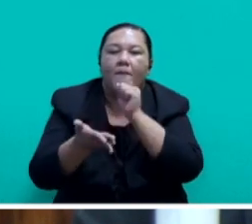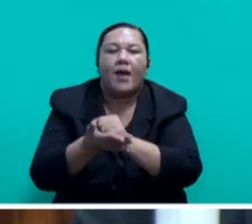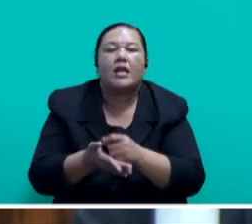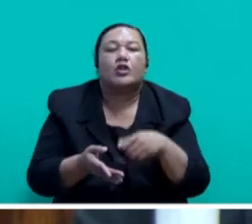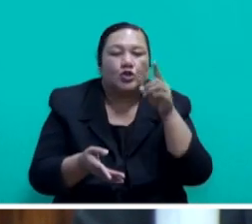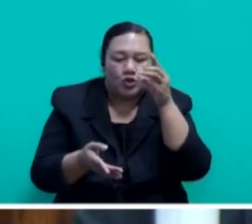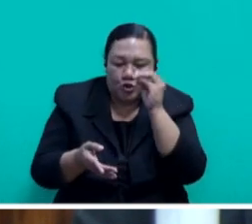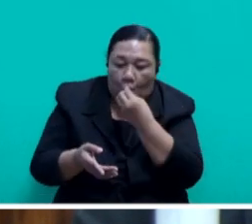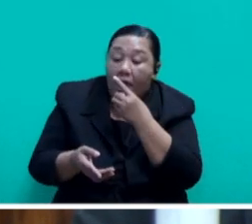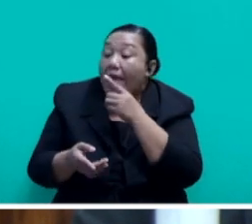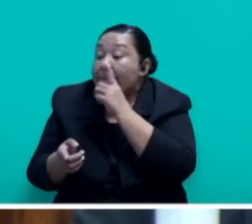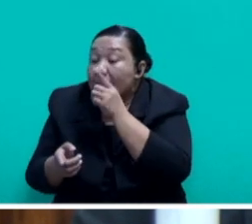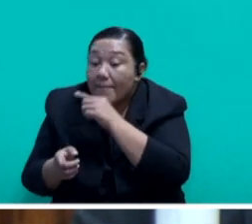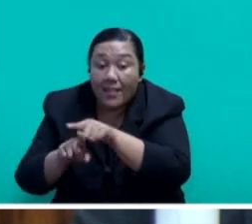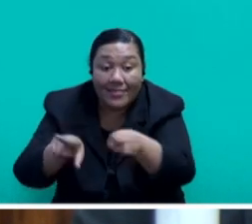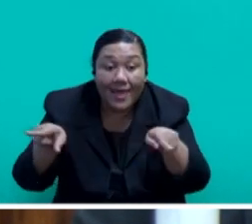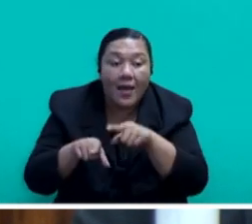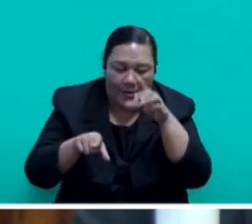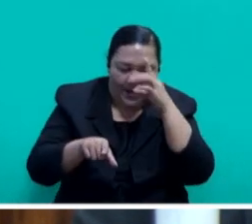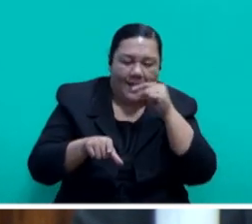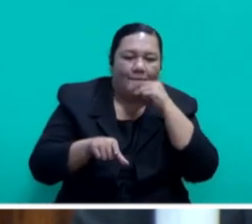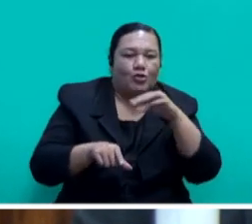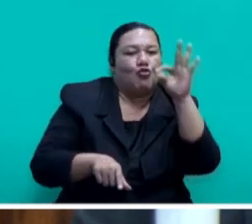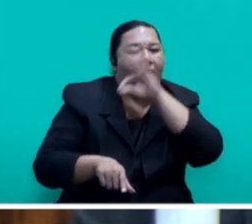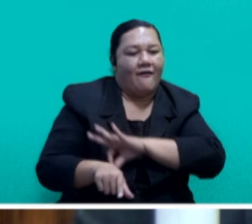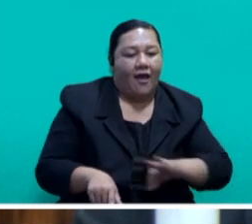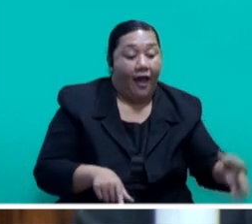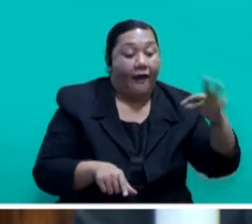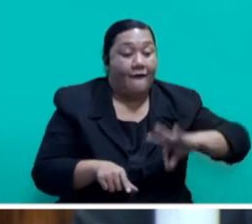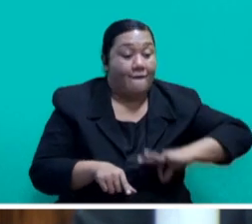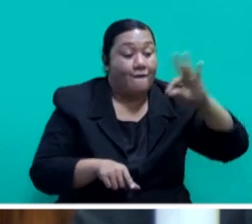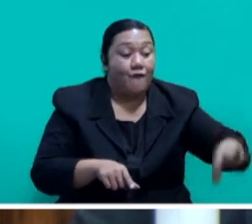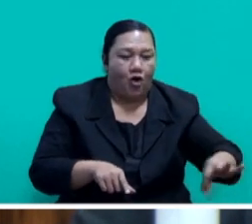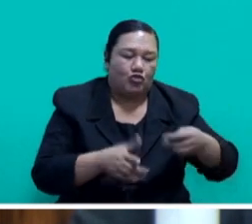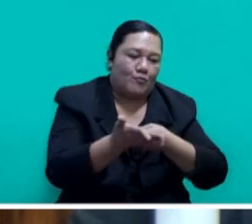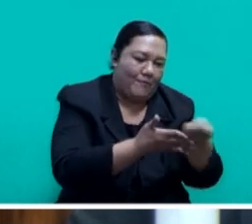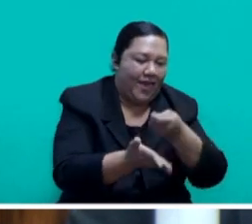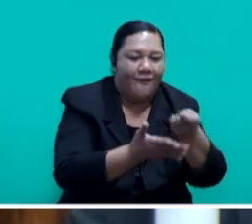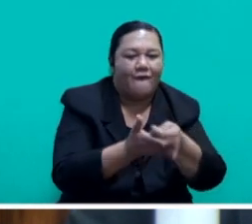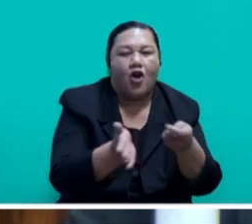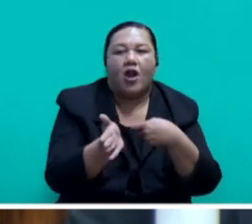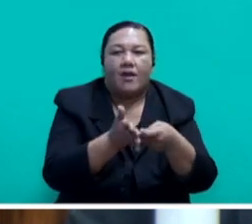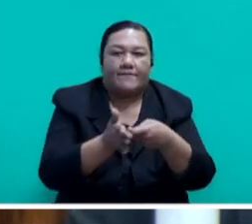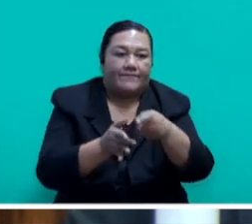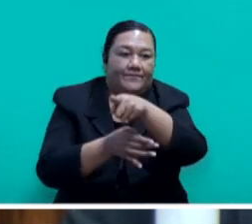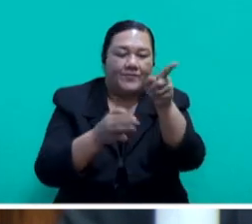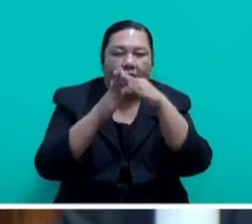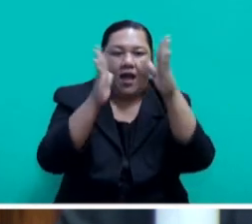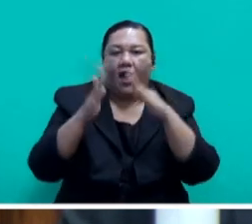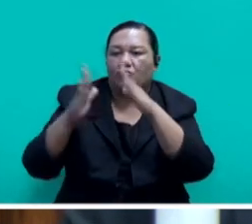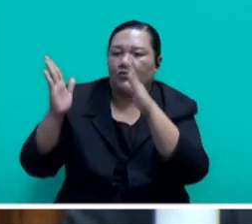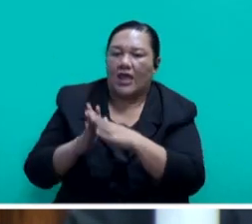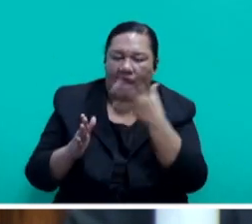The escalating rate of rural to urban migration, compounded by the adverse effects of climate